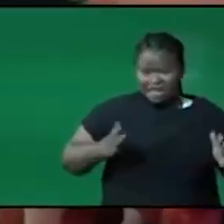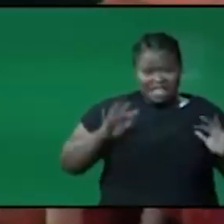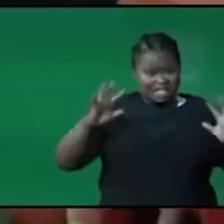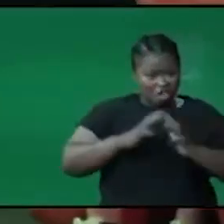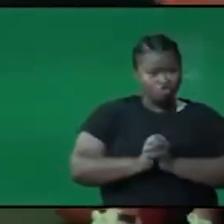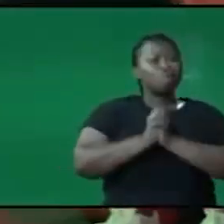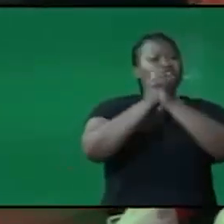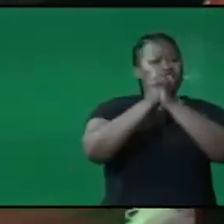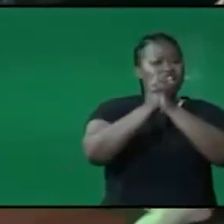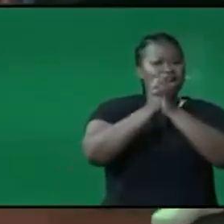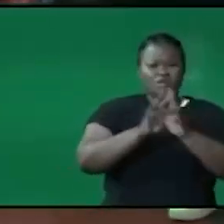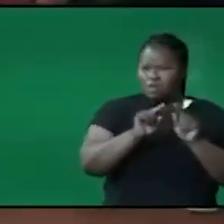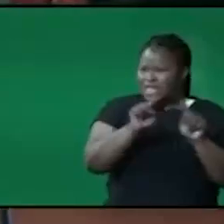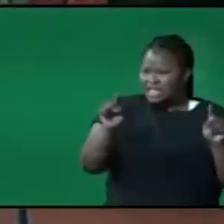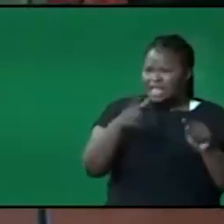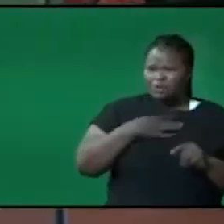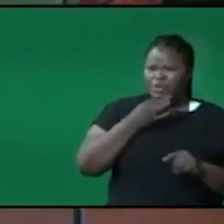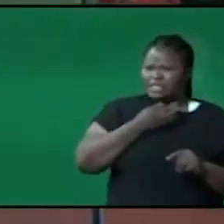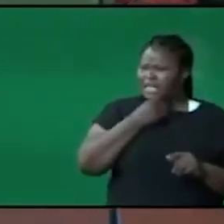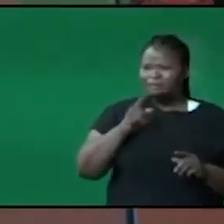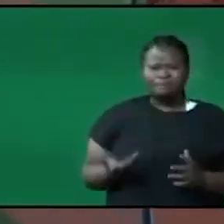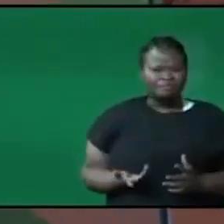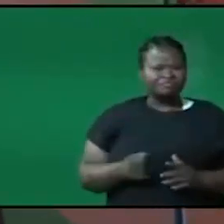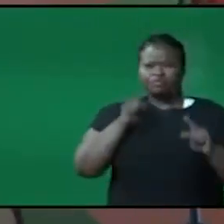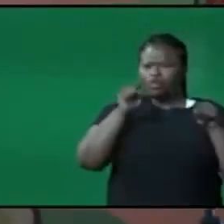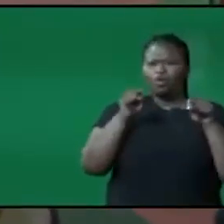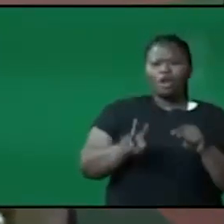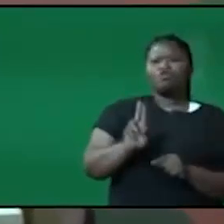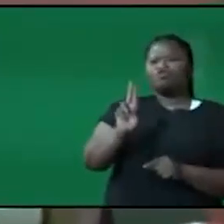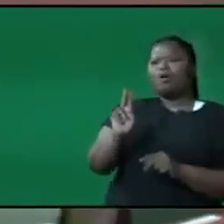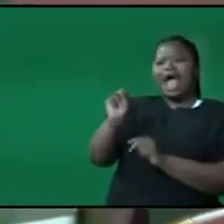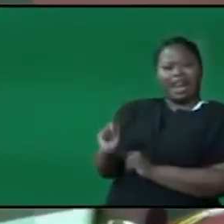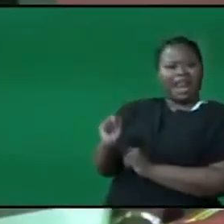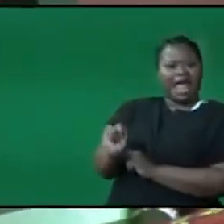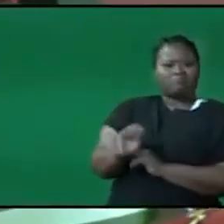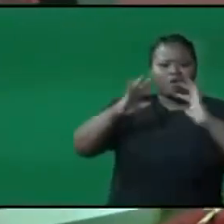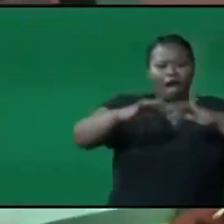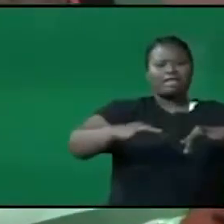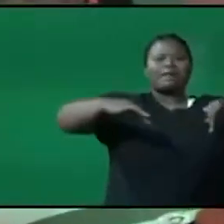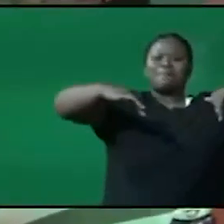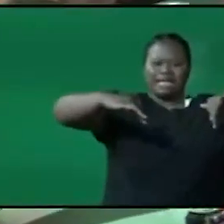United Nations stage. The way you have set it up is like we're in a UN assembly.